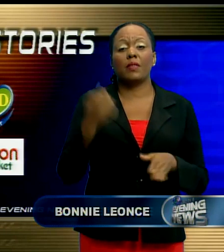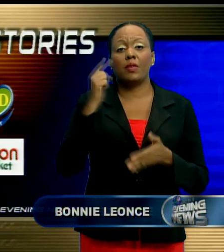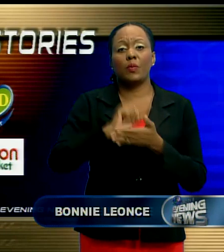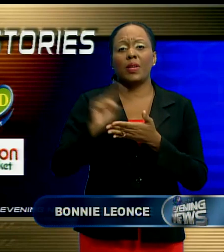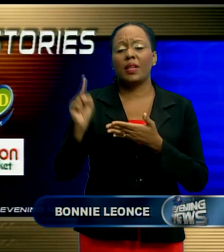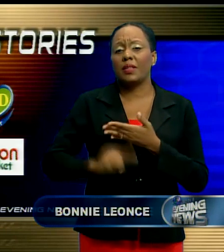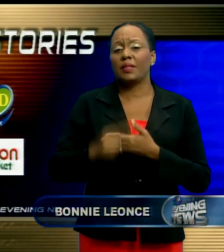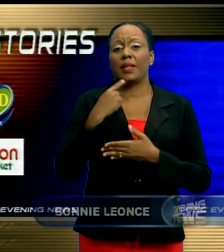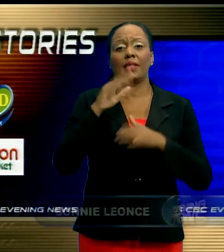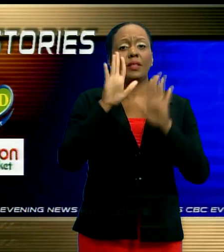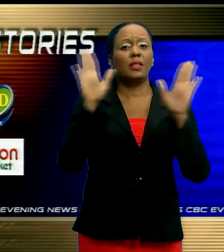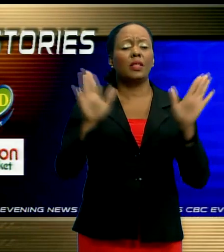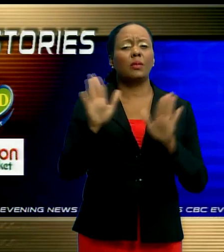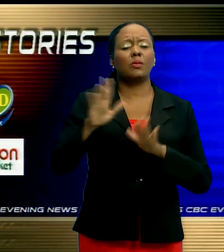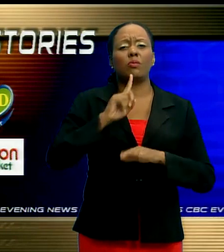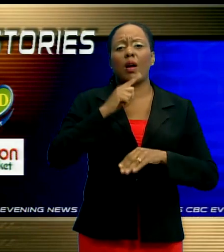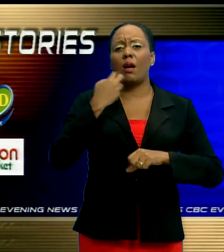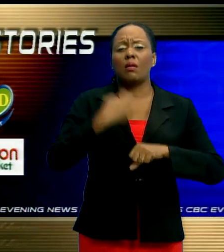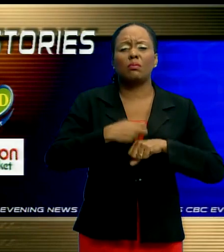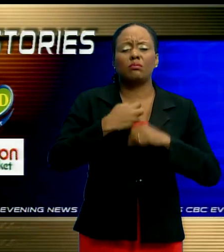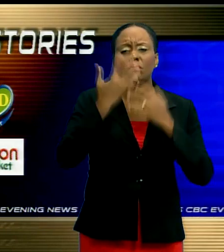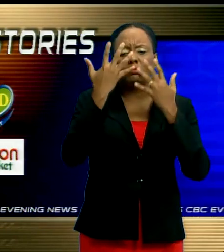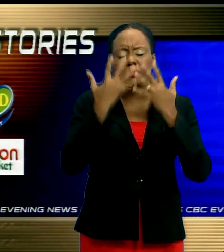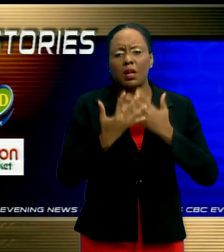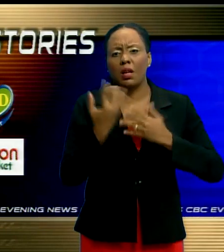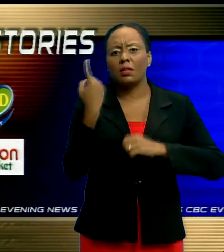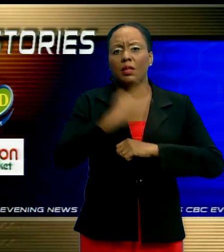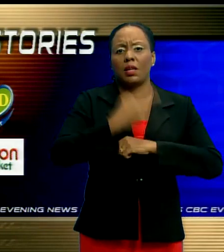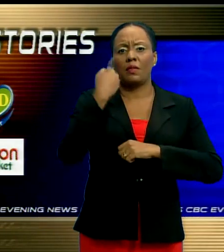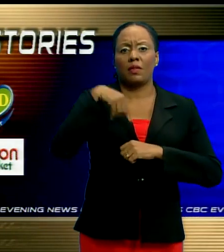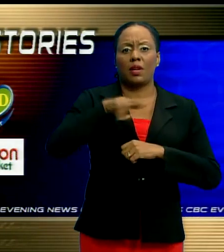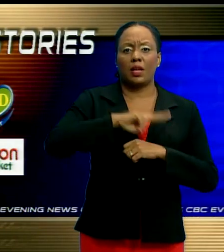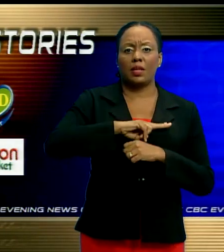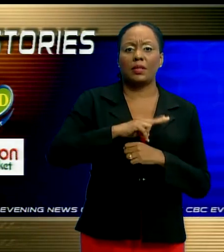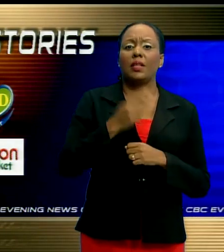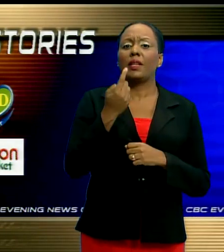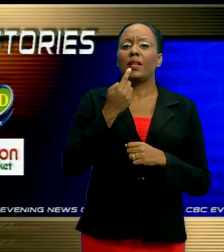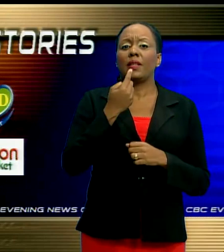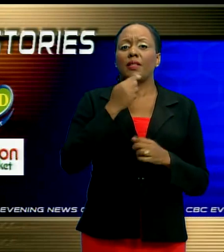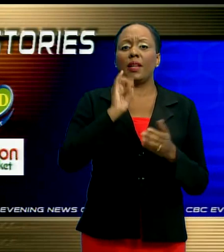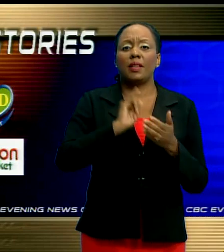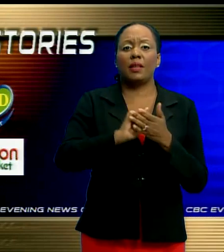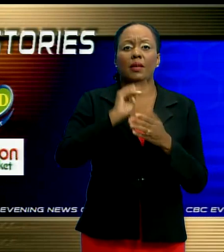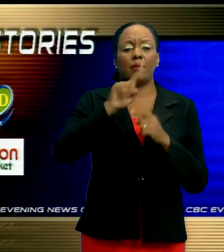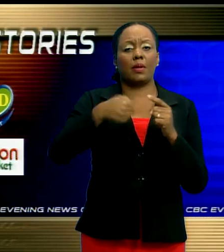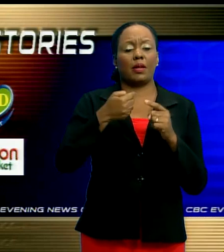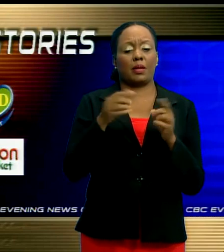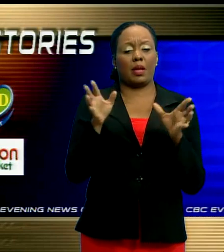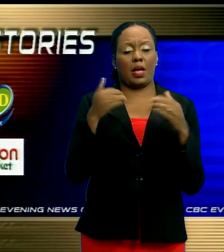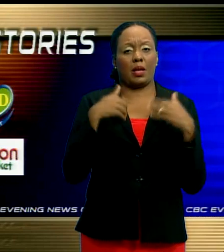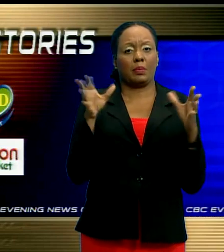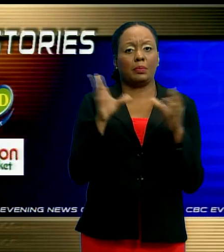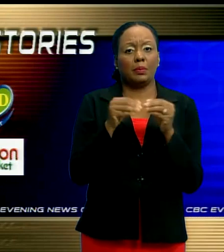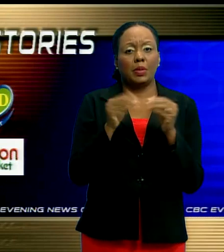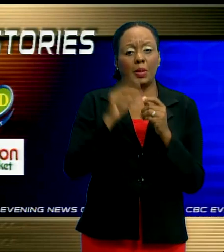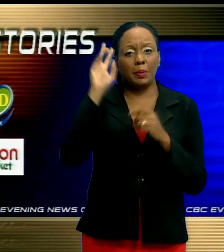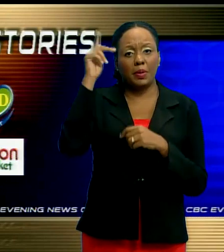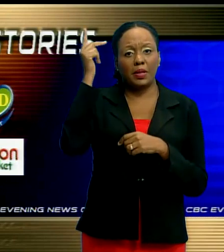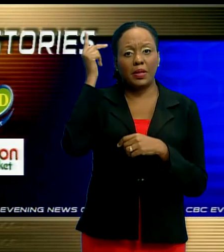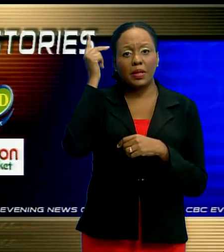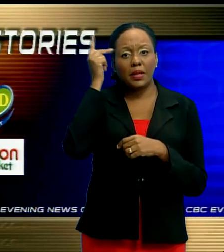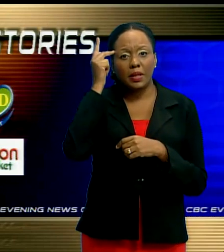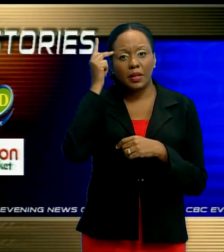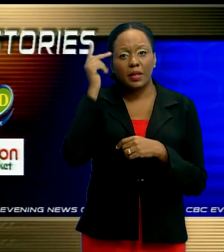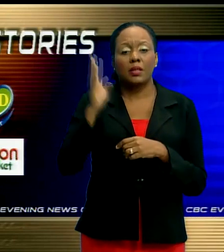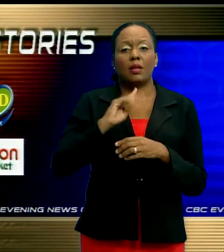day for Barbados. He made the comments at the South Alive political meeting at the Dighton Griffith School under the theme Staying the